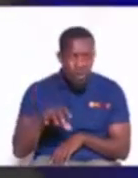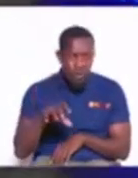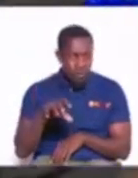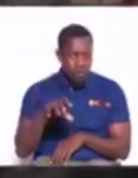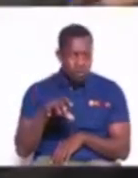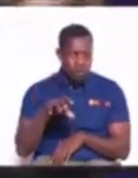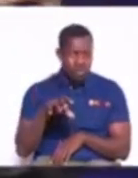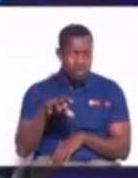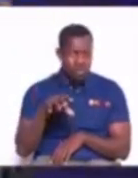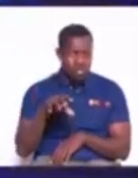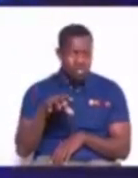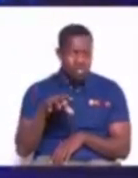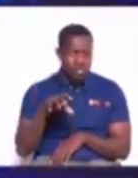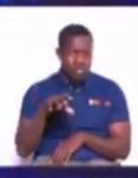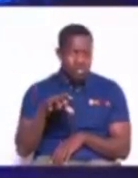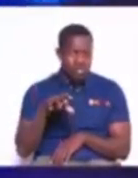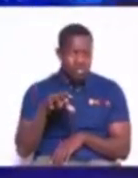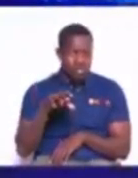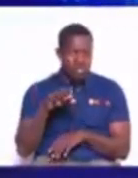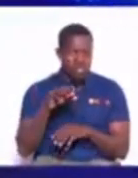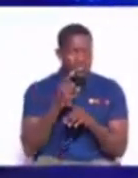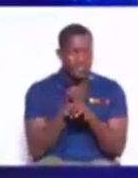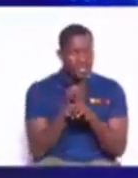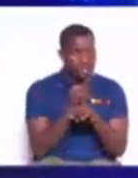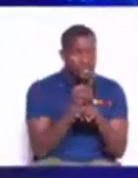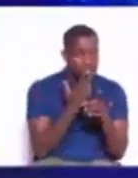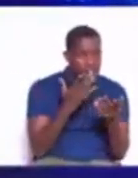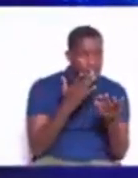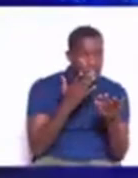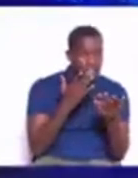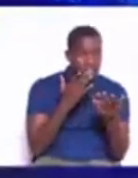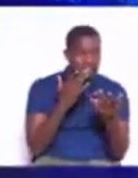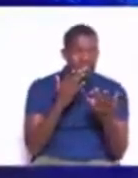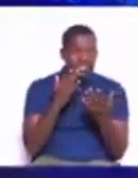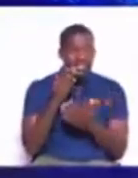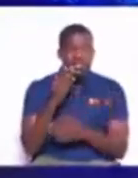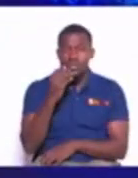Congo, Eritrea, would Sudan,